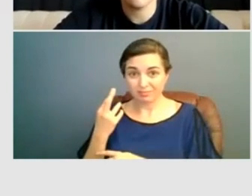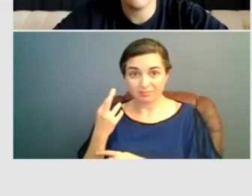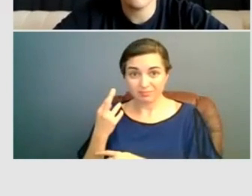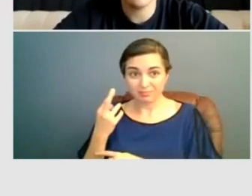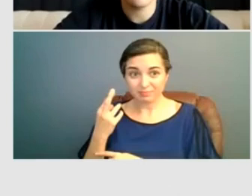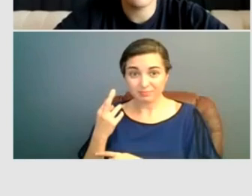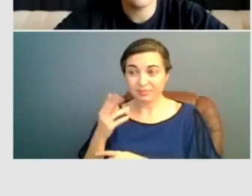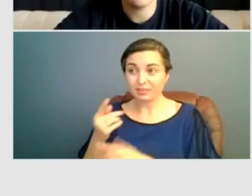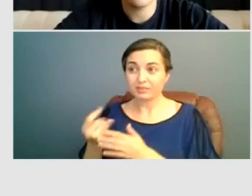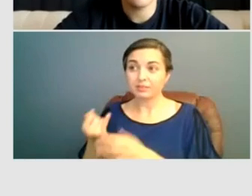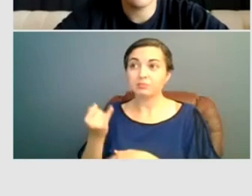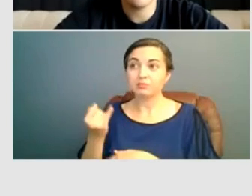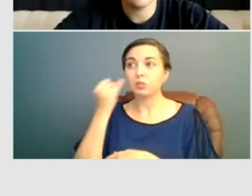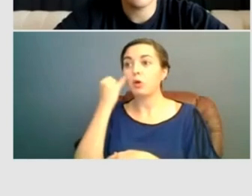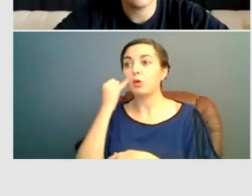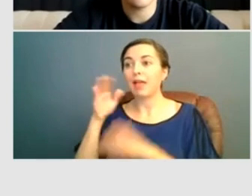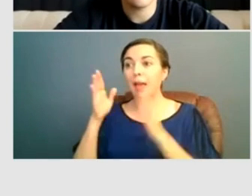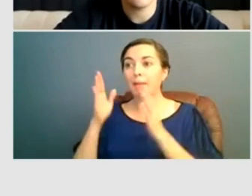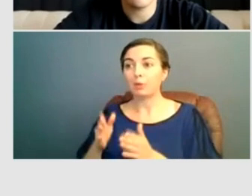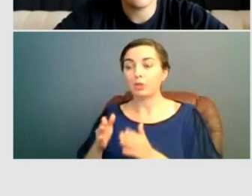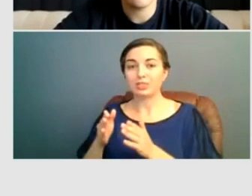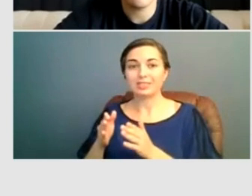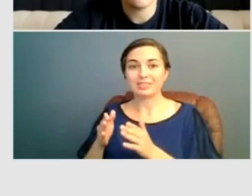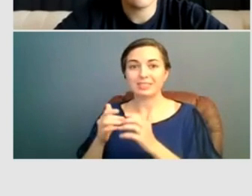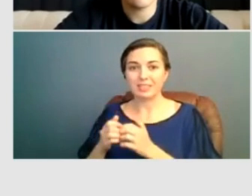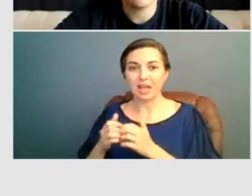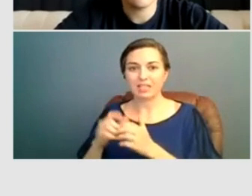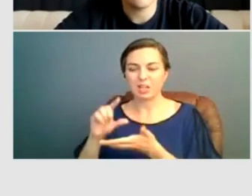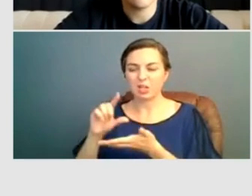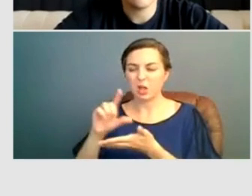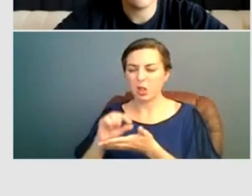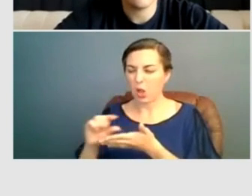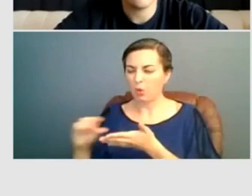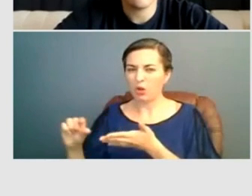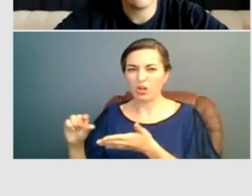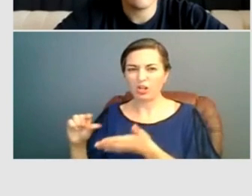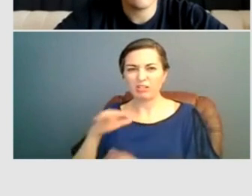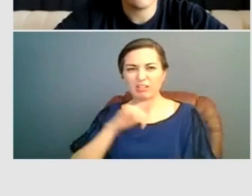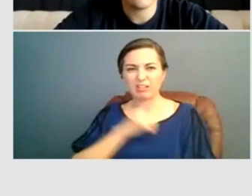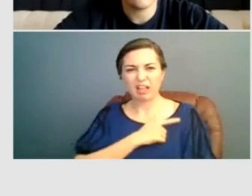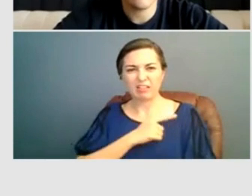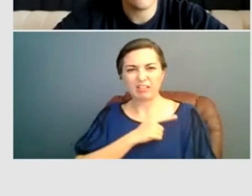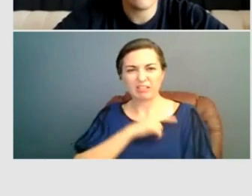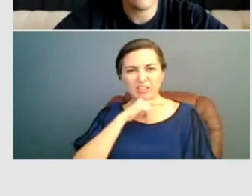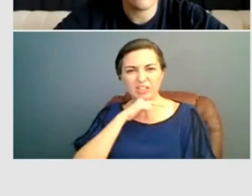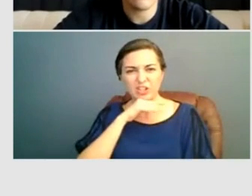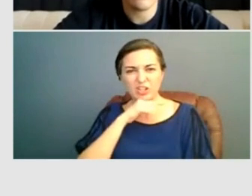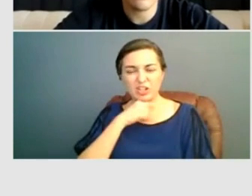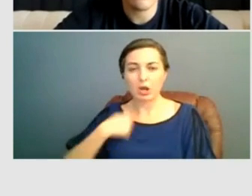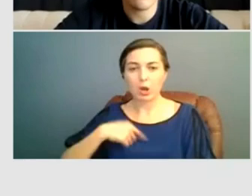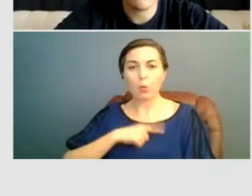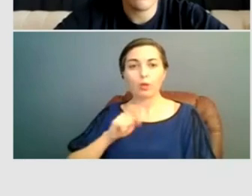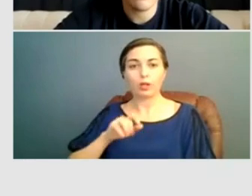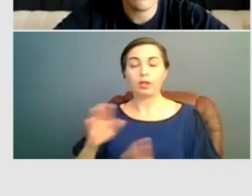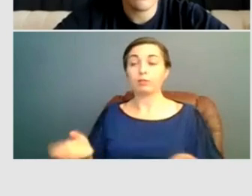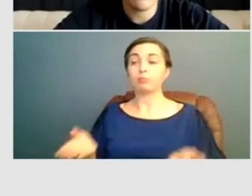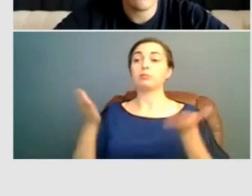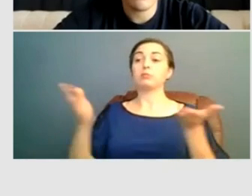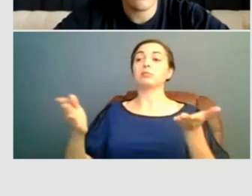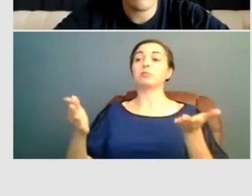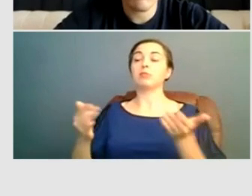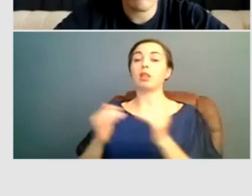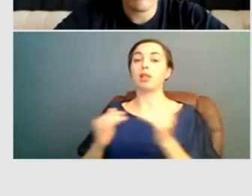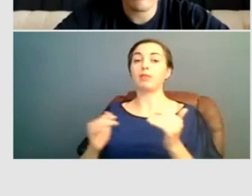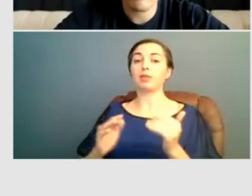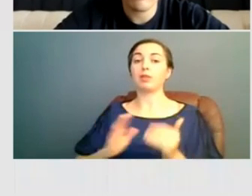that person's text is lowercase and sloppy, but we need to maintain a level of professionalism